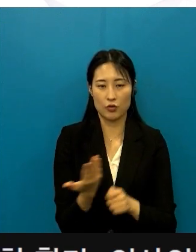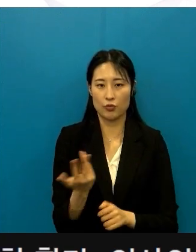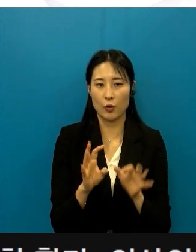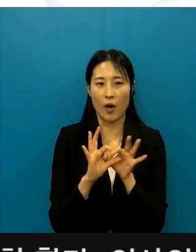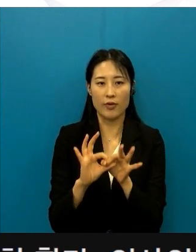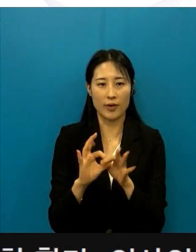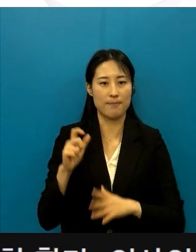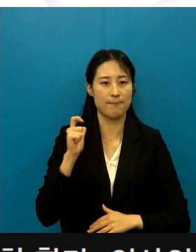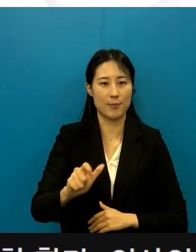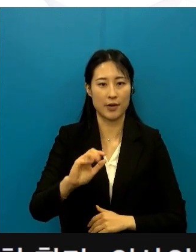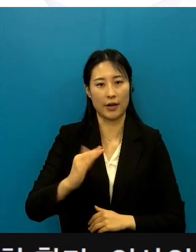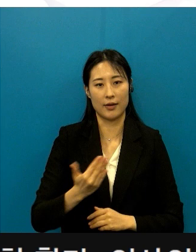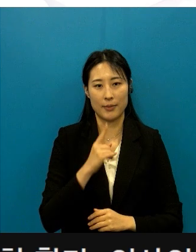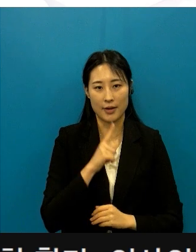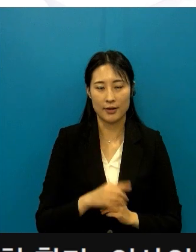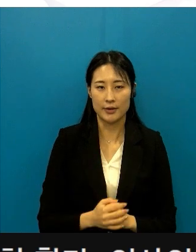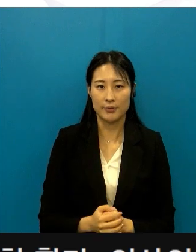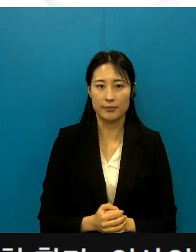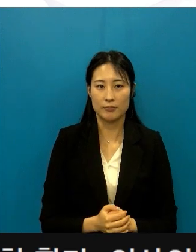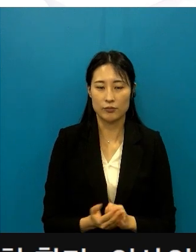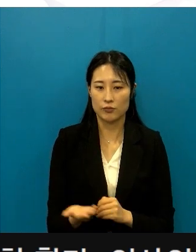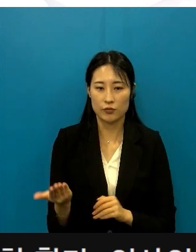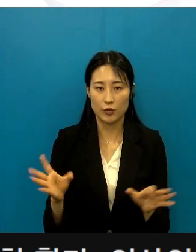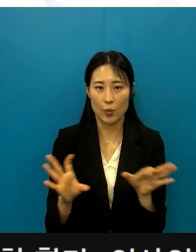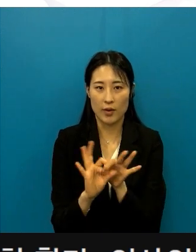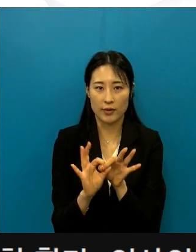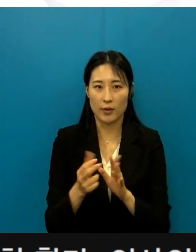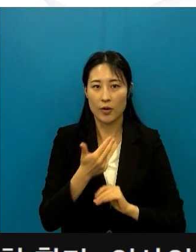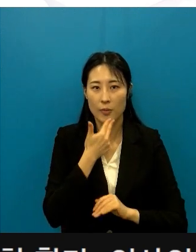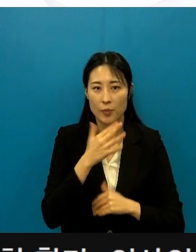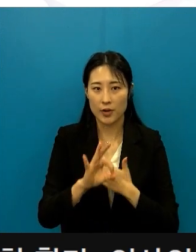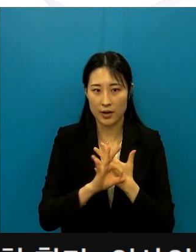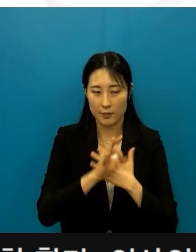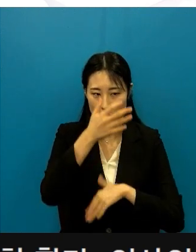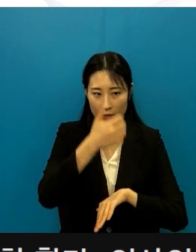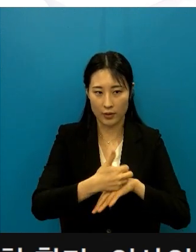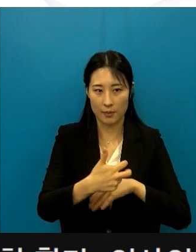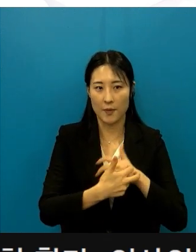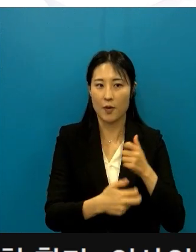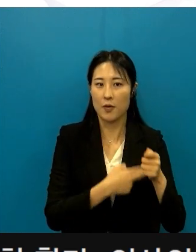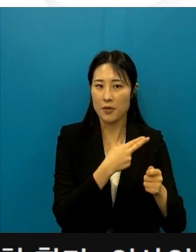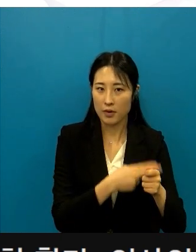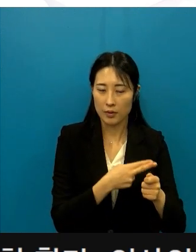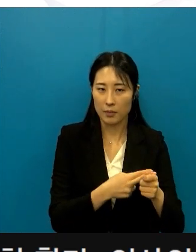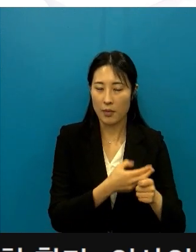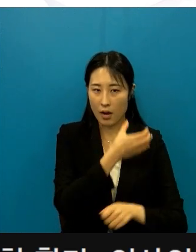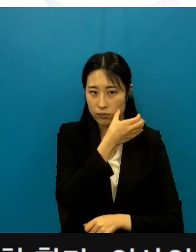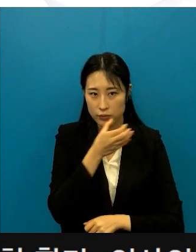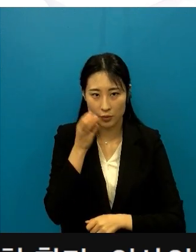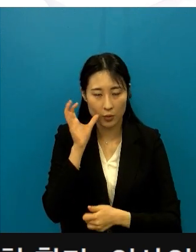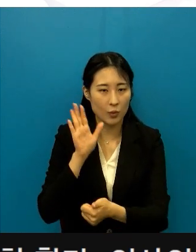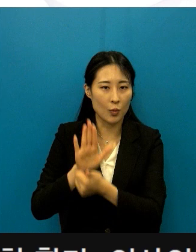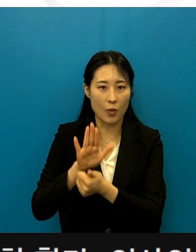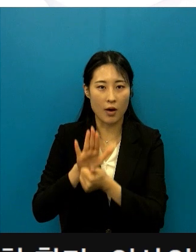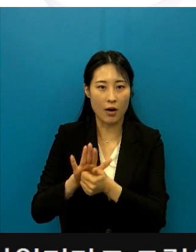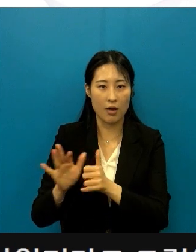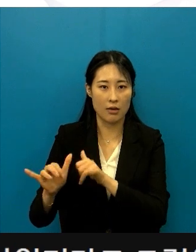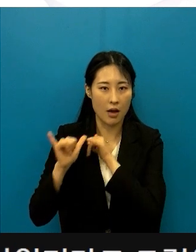BAD should not be done. But I'm not sure that this kind of